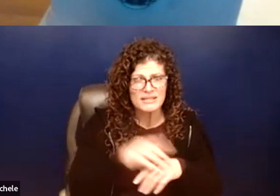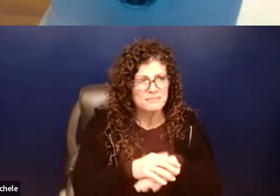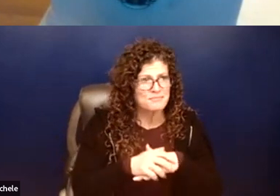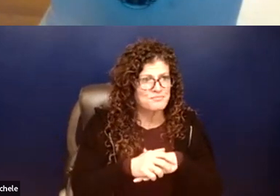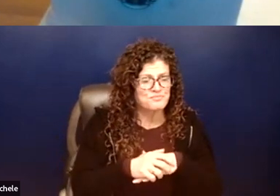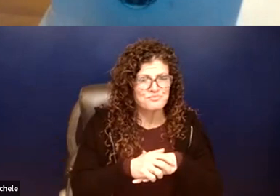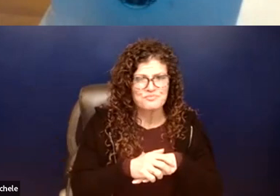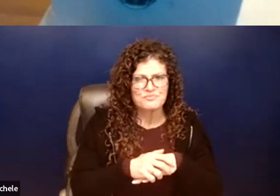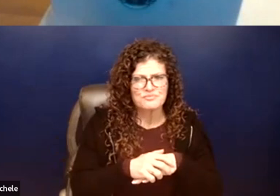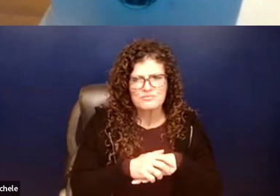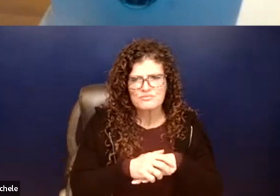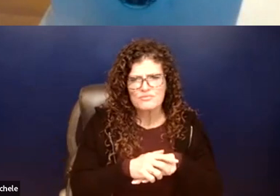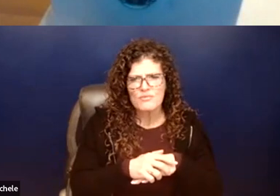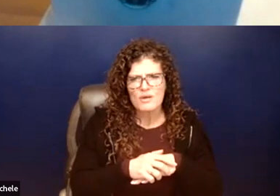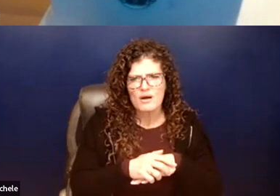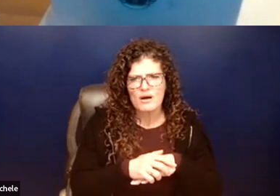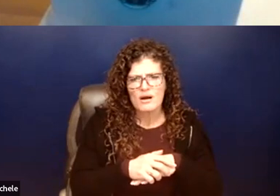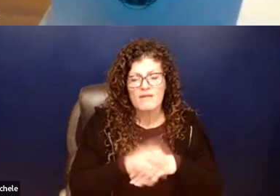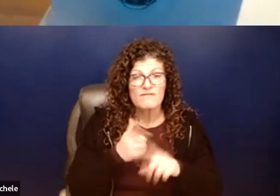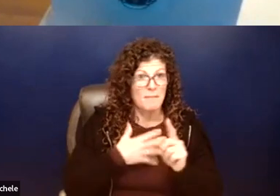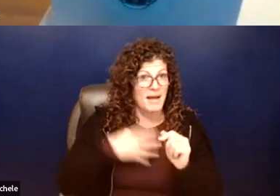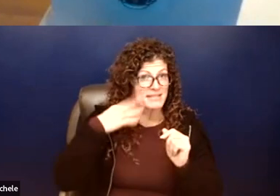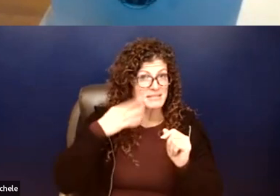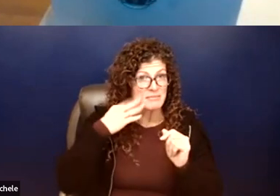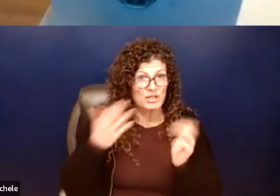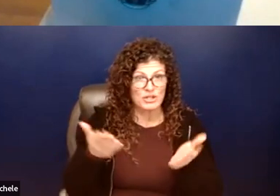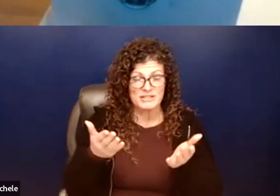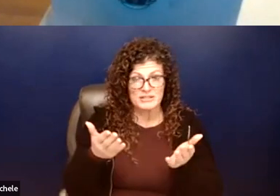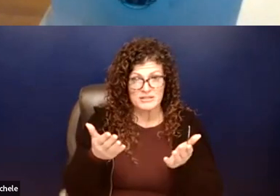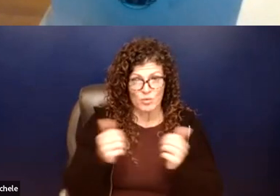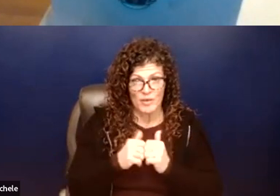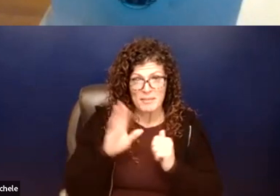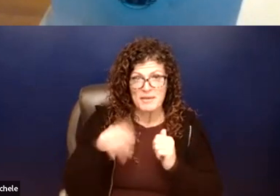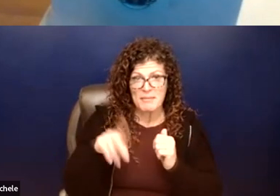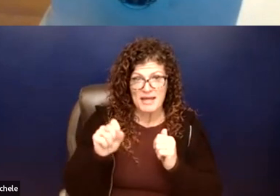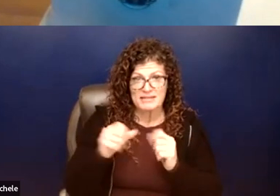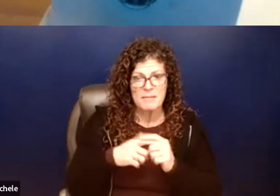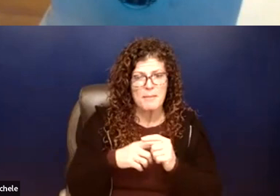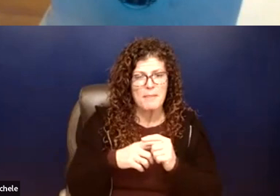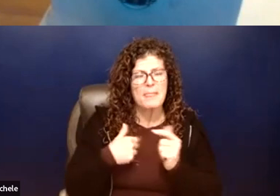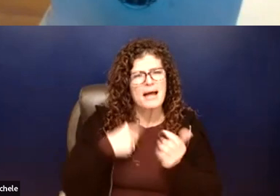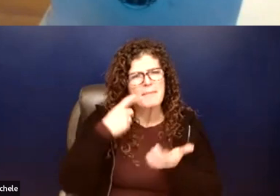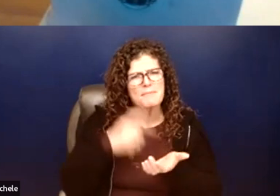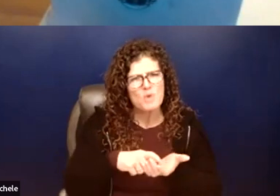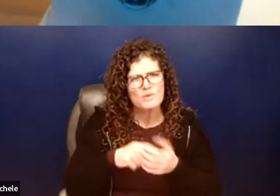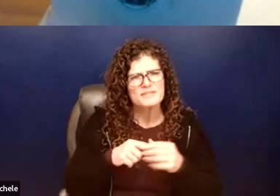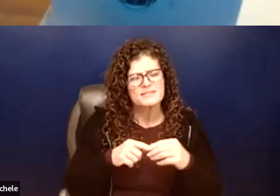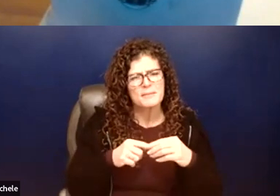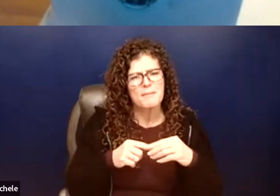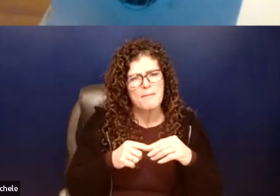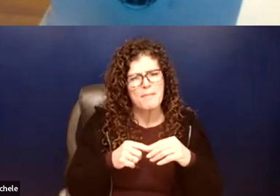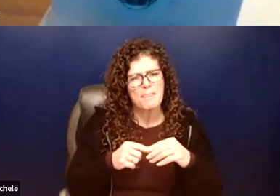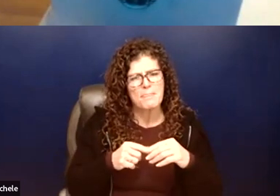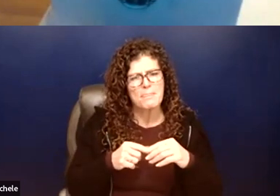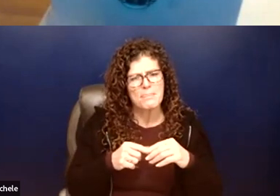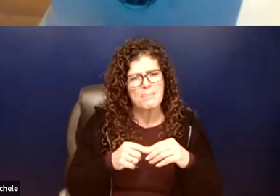Based on my experience in BPS, what I noticed that was very surprising to me while my son was at